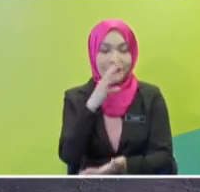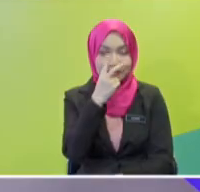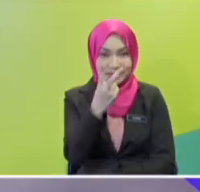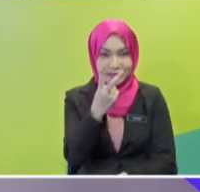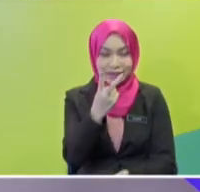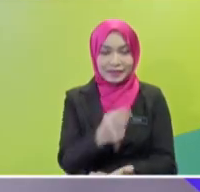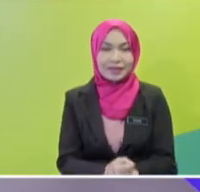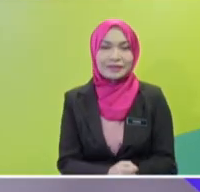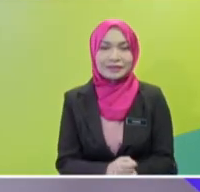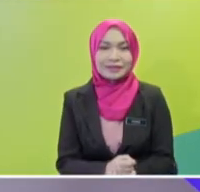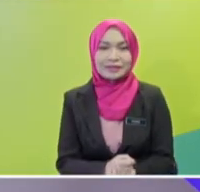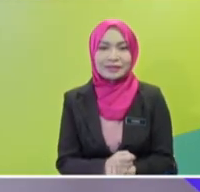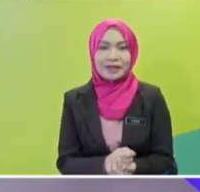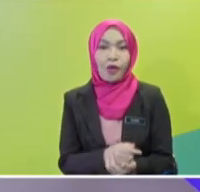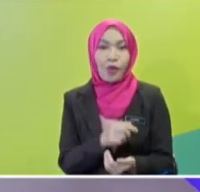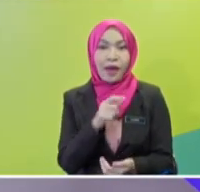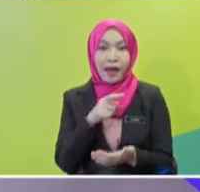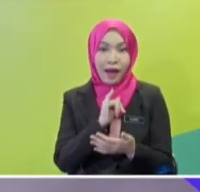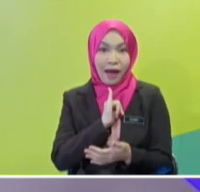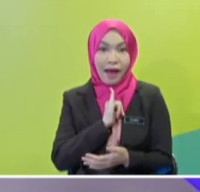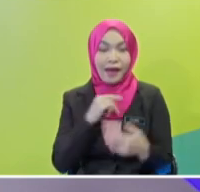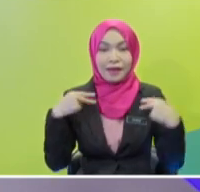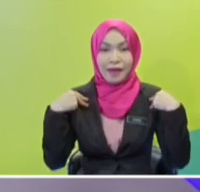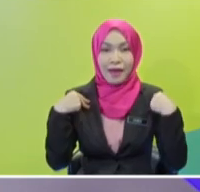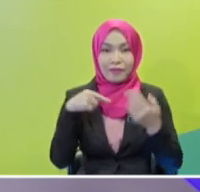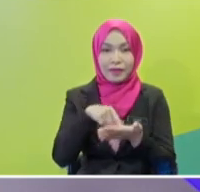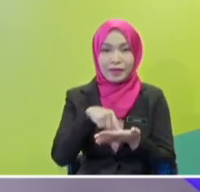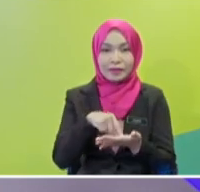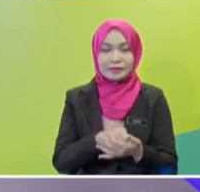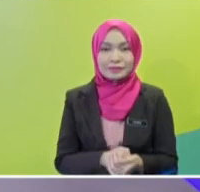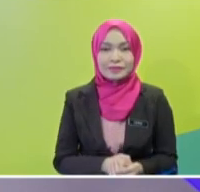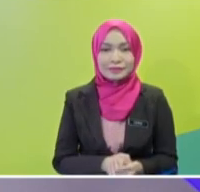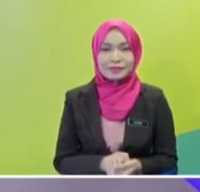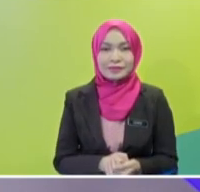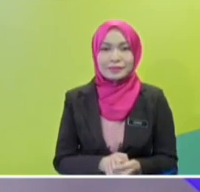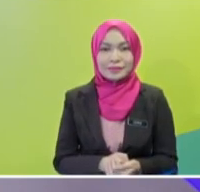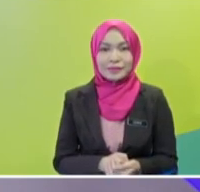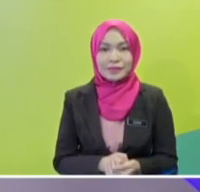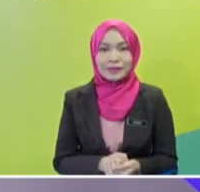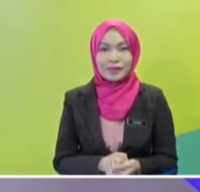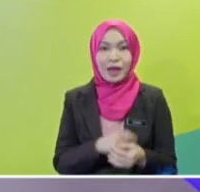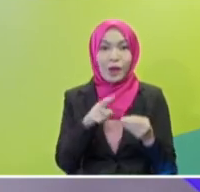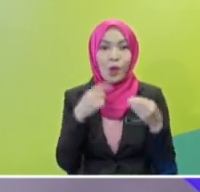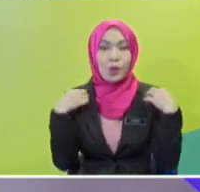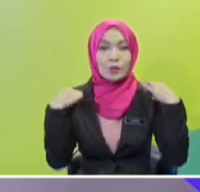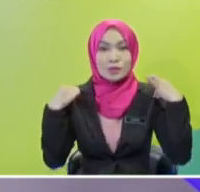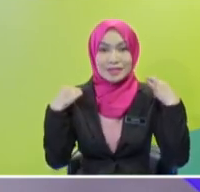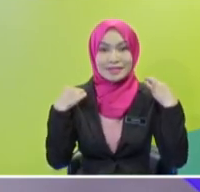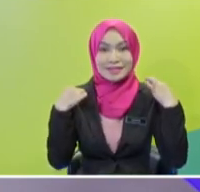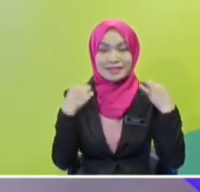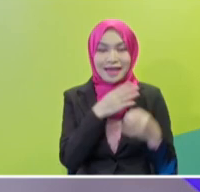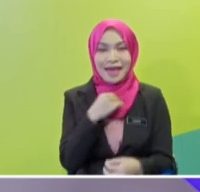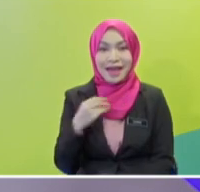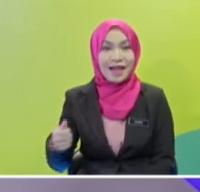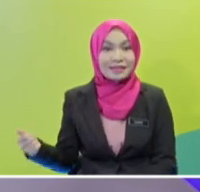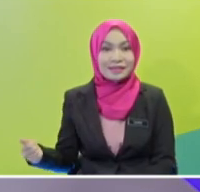here? Okay, I have here with me some flashcards. Okay. About clothes. Yeah. And accessories. Alright.